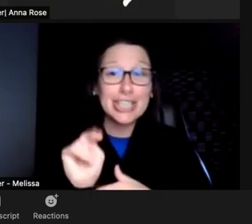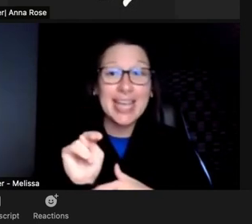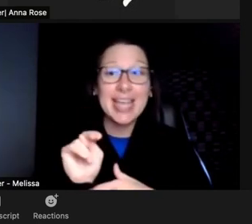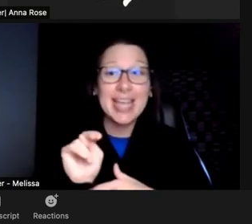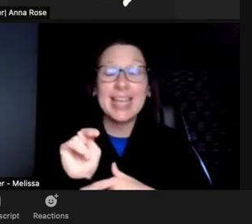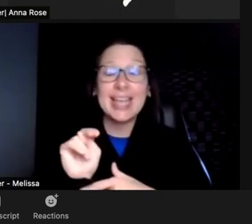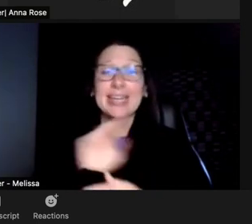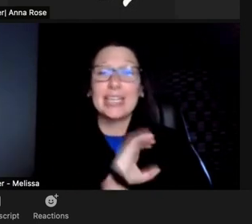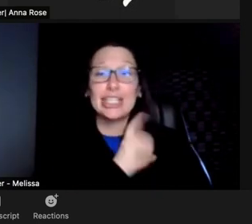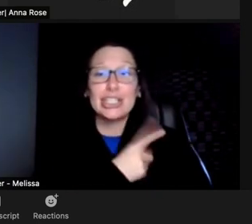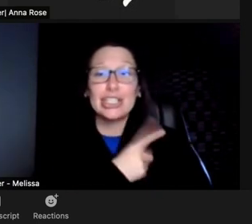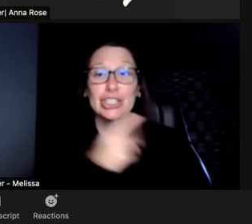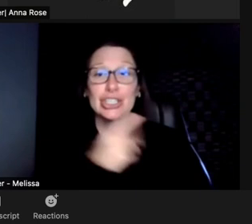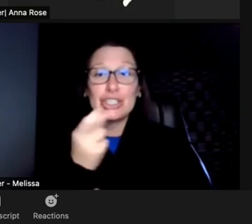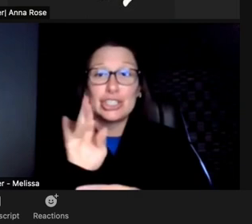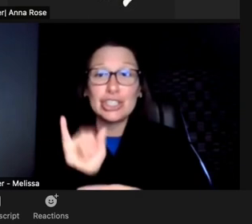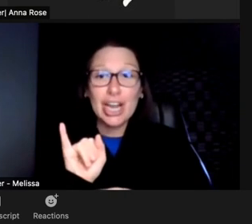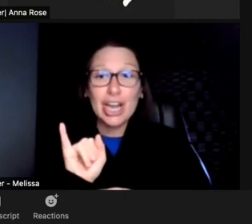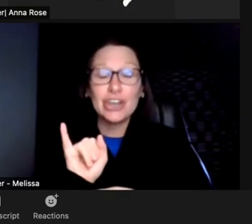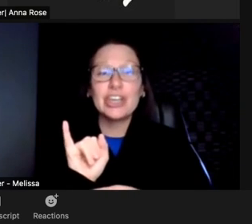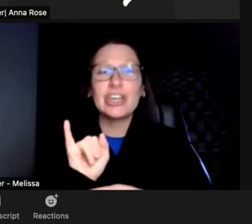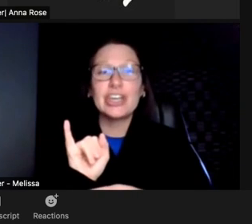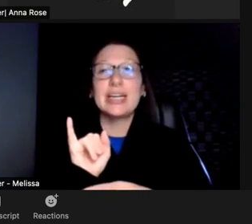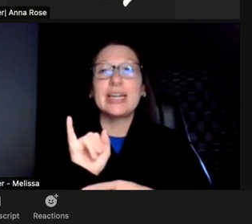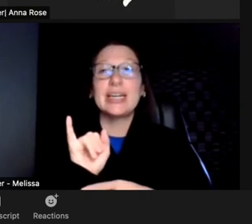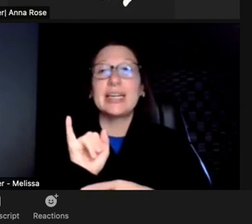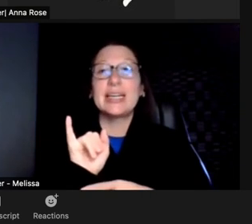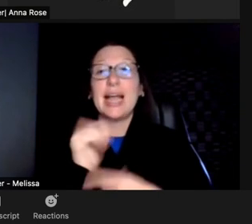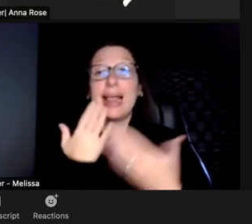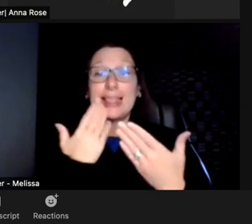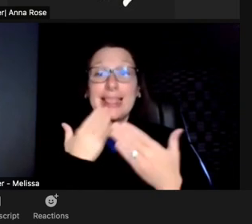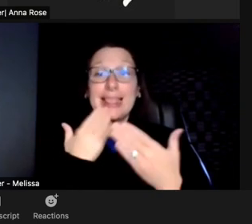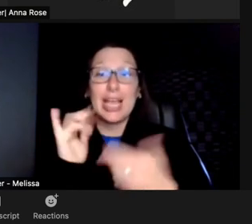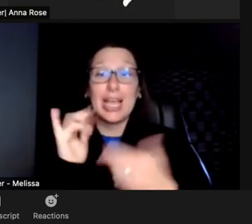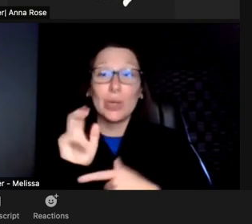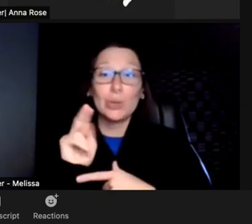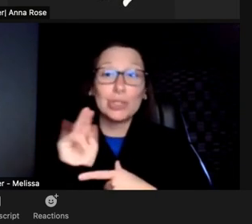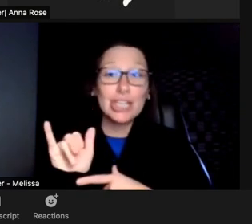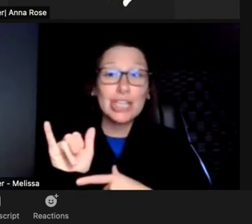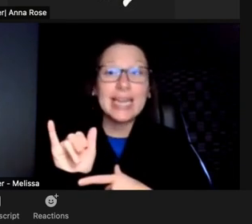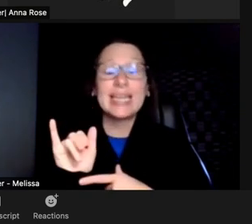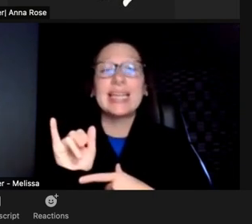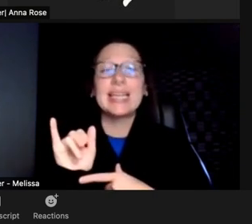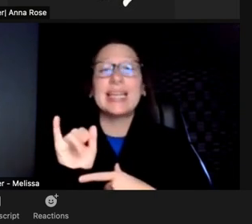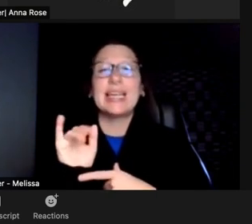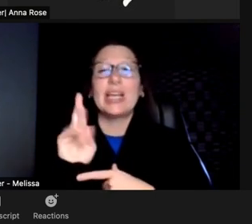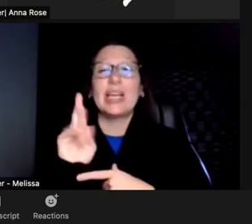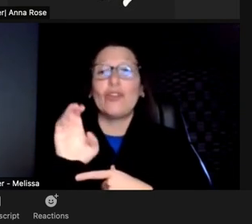Sherry. And thank you to Jenny And thank you to